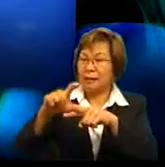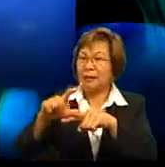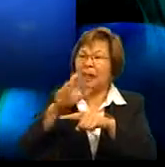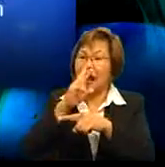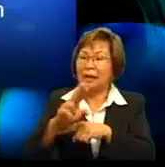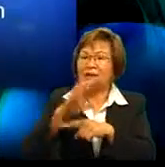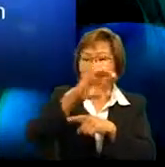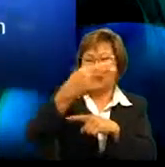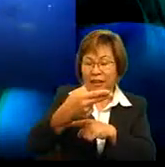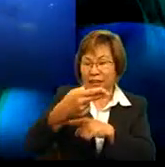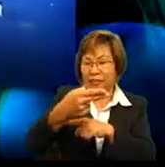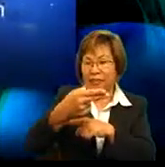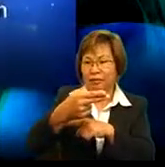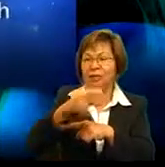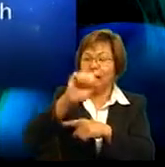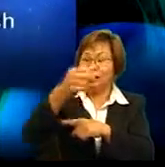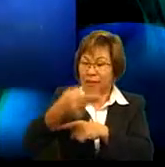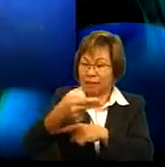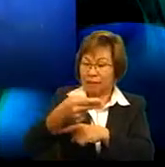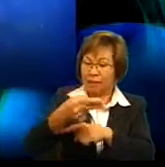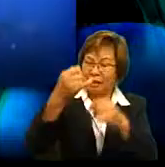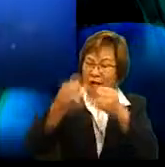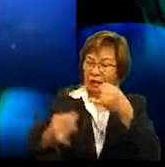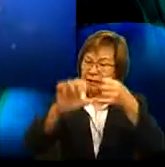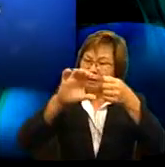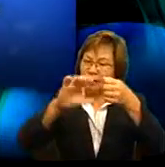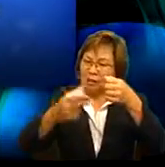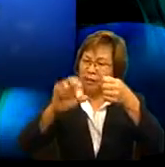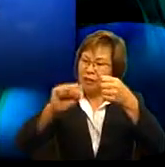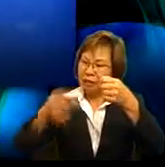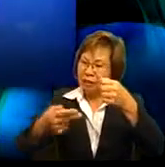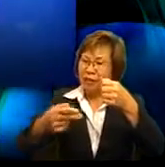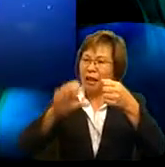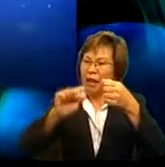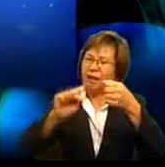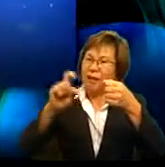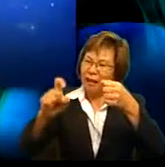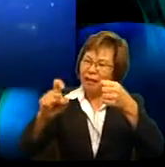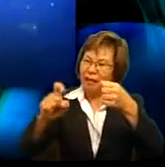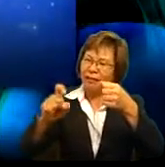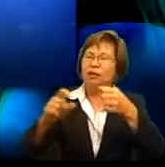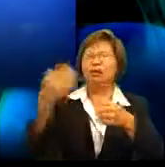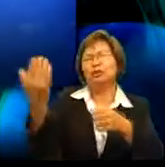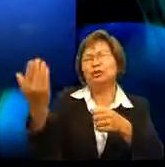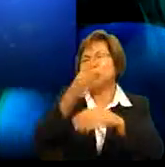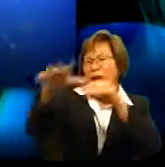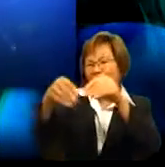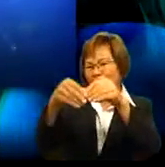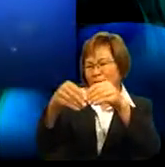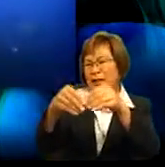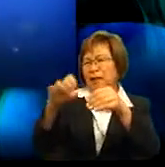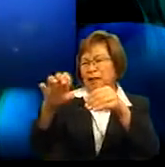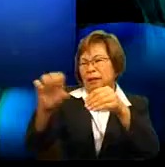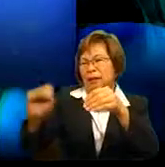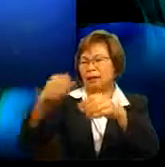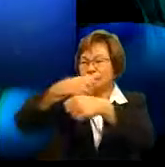are ch, sh, s, ss, or x. You usually add es to